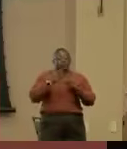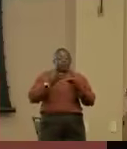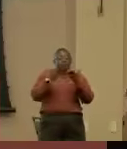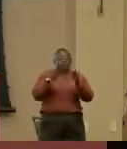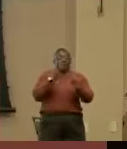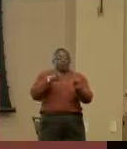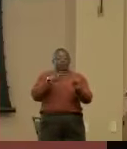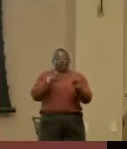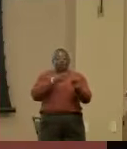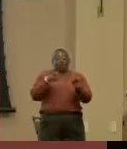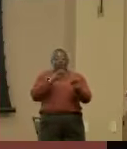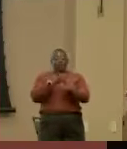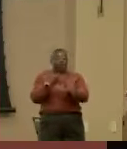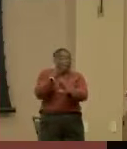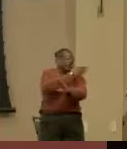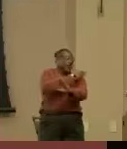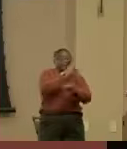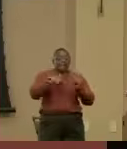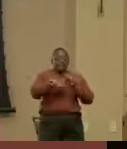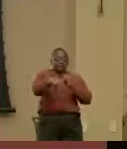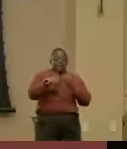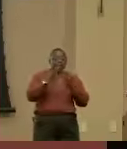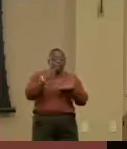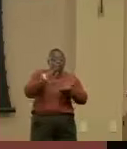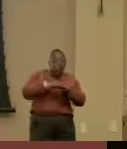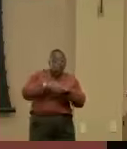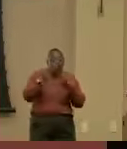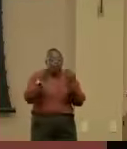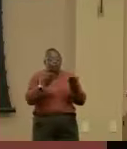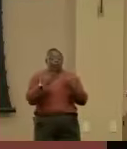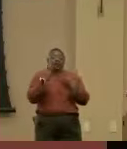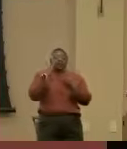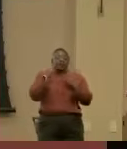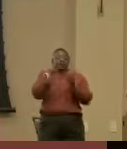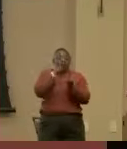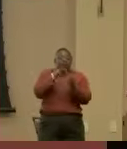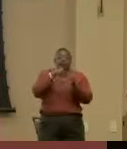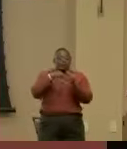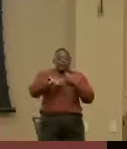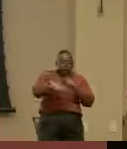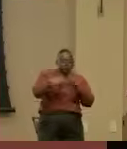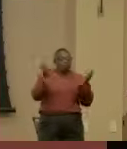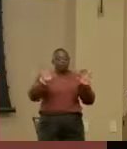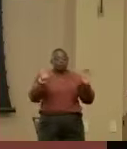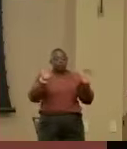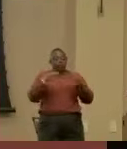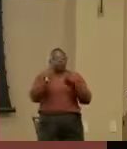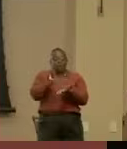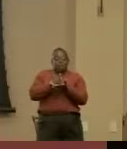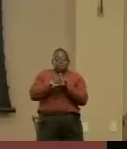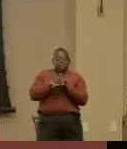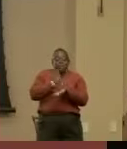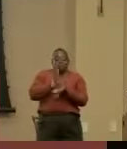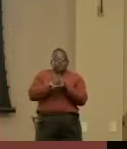avoid even prior to conception. So it's not like they're on it and then they conceive and then they stop it immediately. We really want patients to